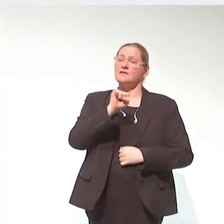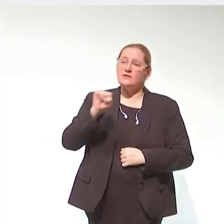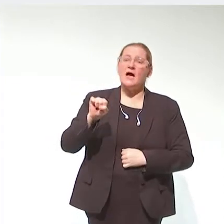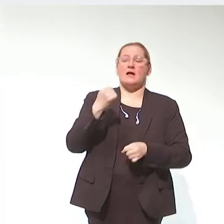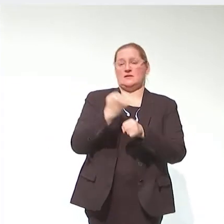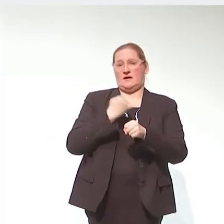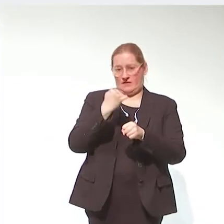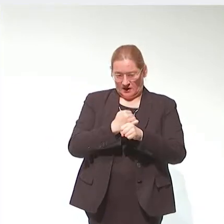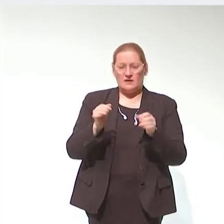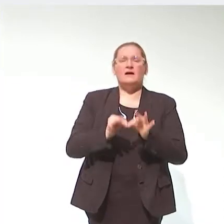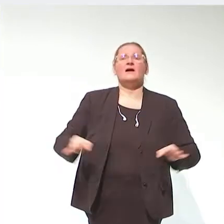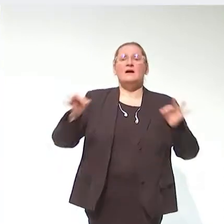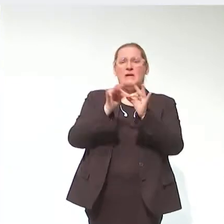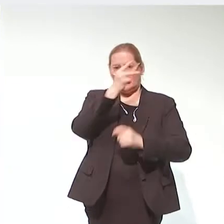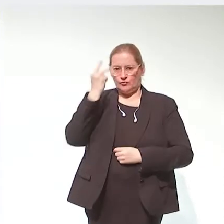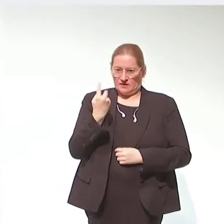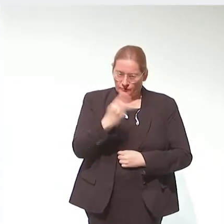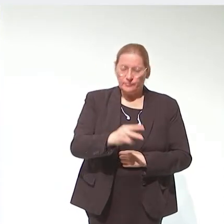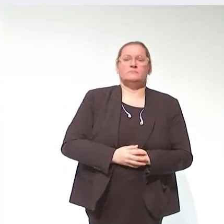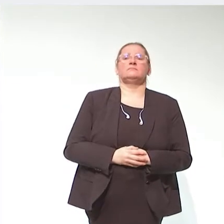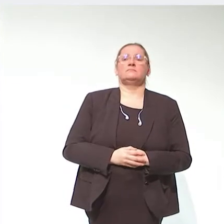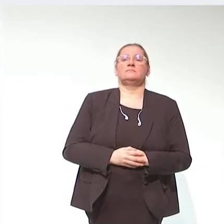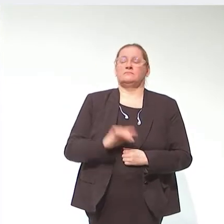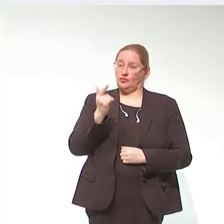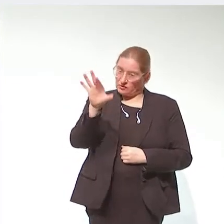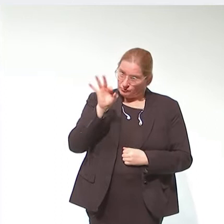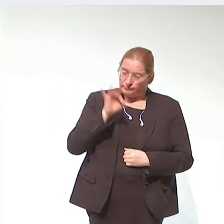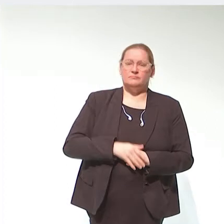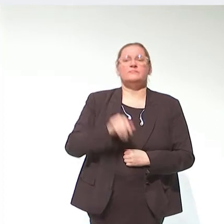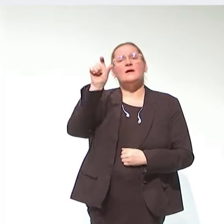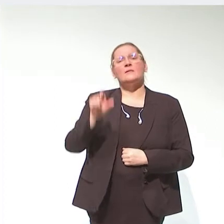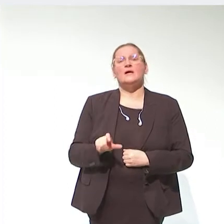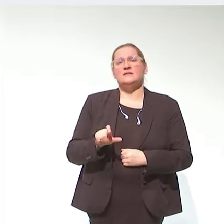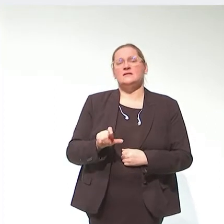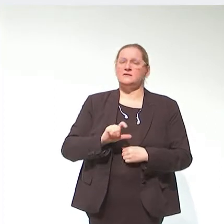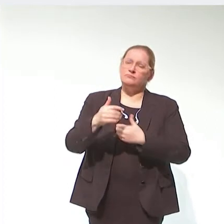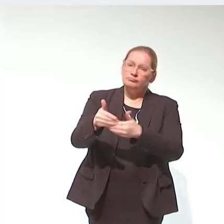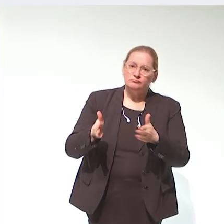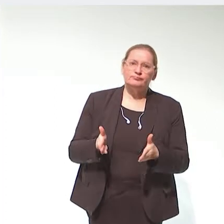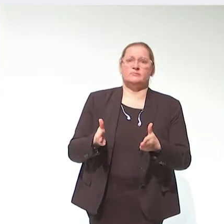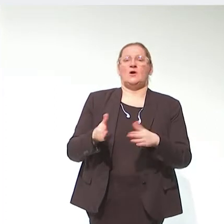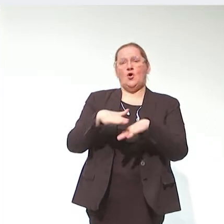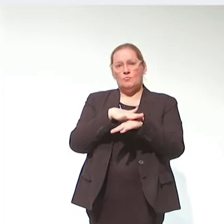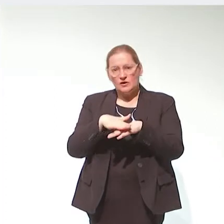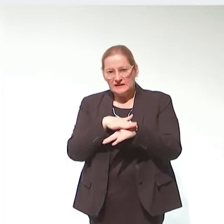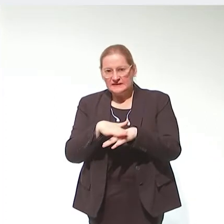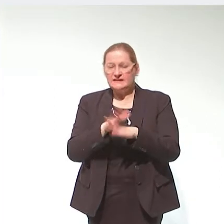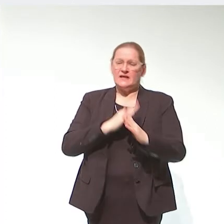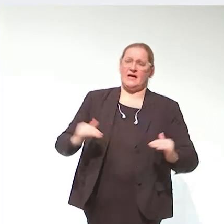Justina Jacques-Tien to join me. She's Deputy Minister of Social Security and Labour.